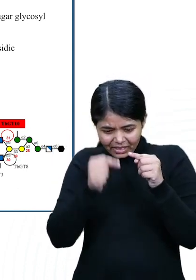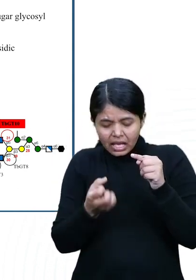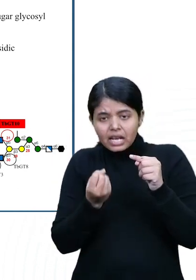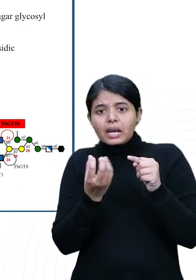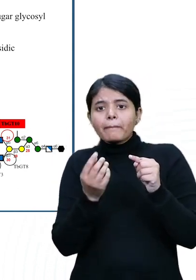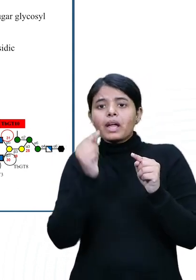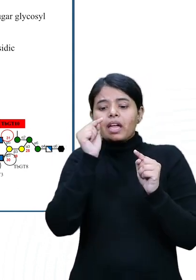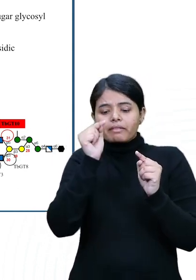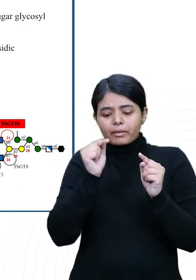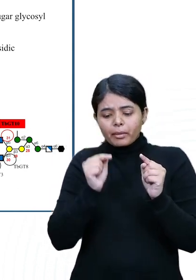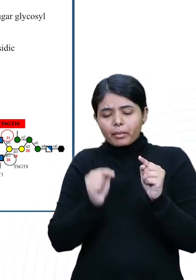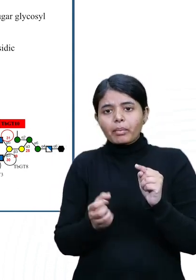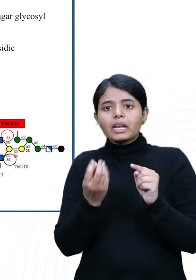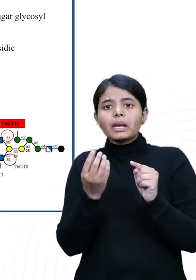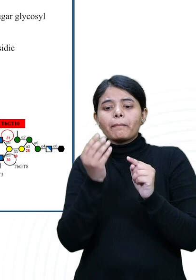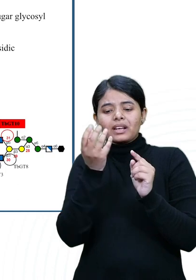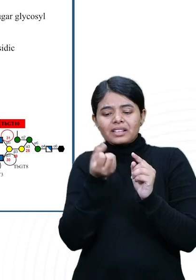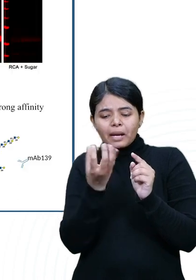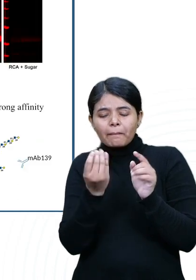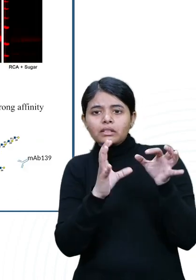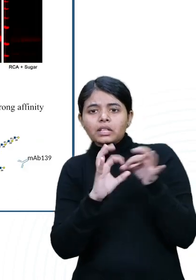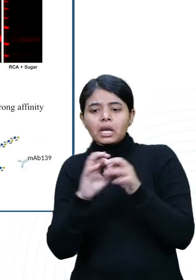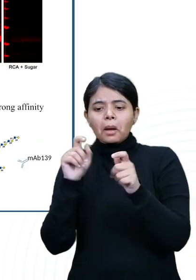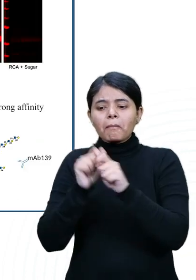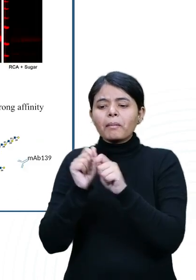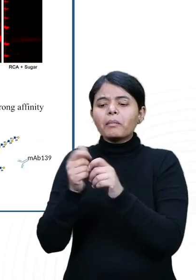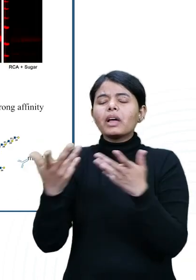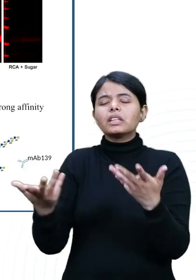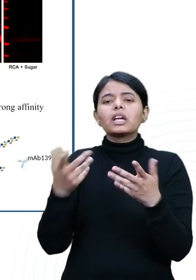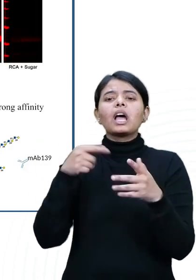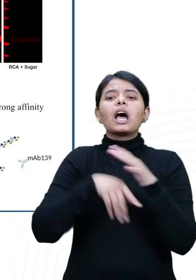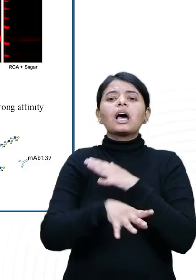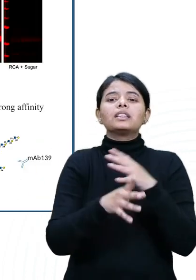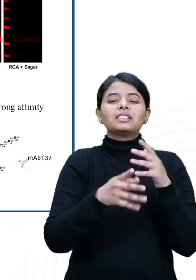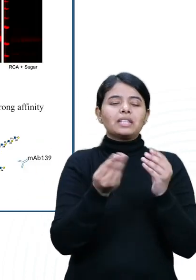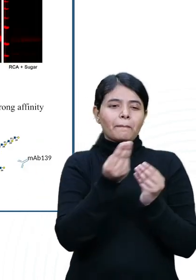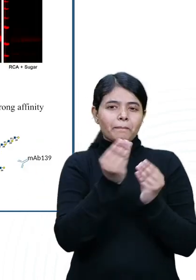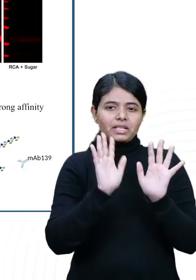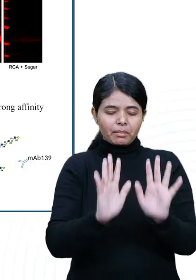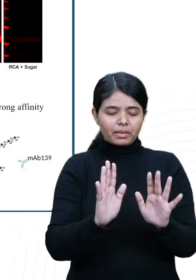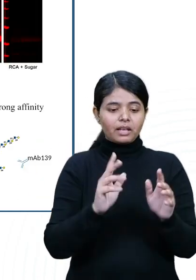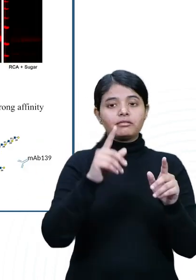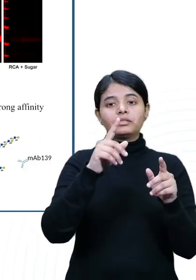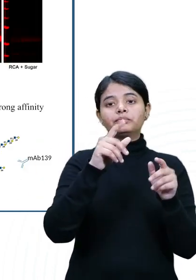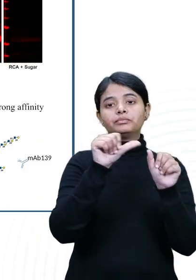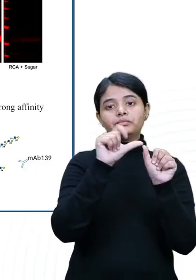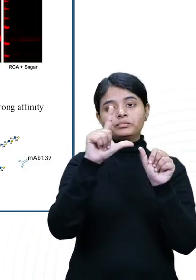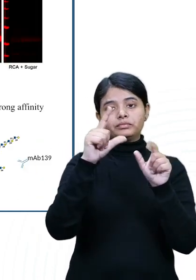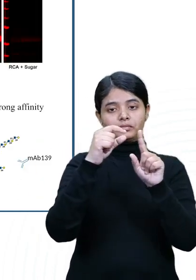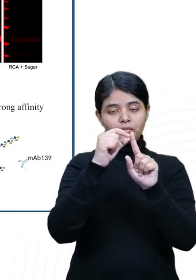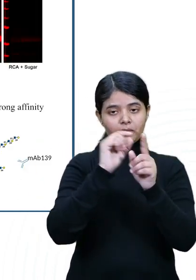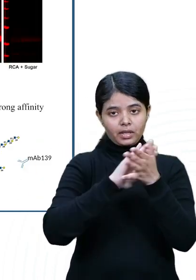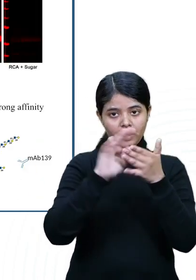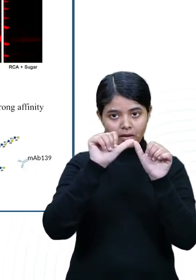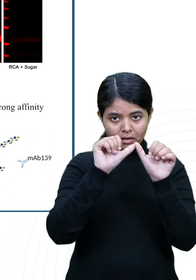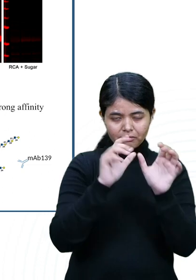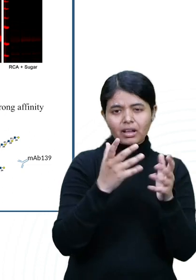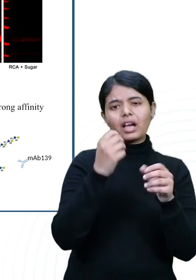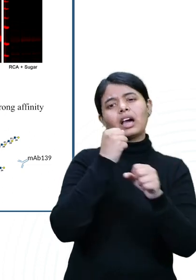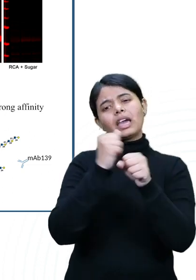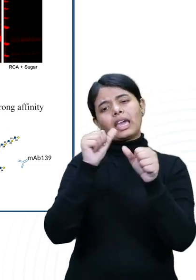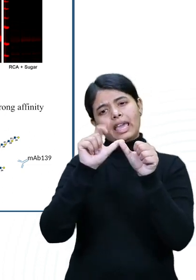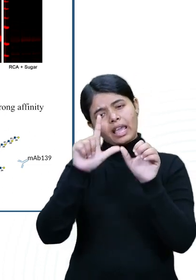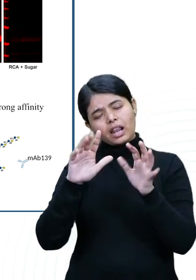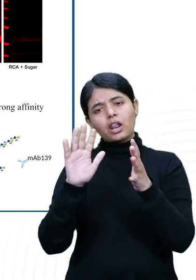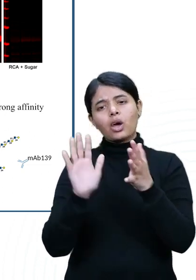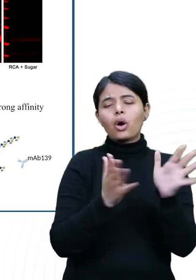So this project was led by one of my colleagues. He generated the conditional knockout of TBGT10 in bloodstream form parasites. We noticed